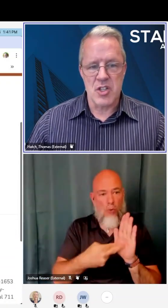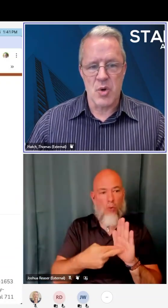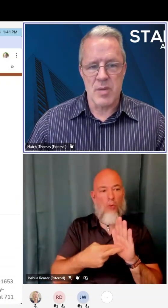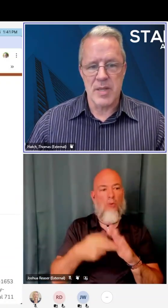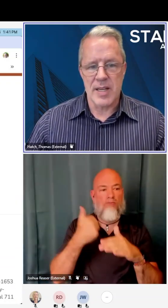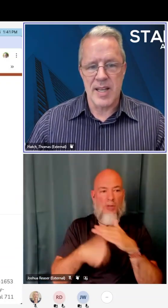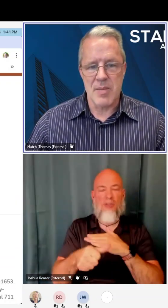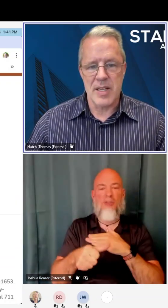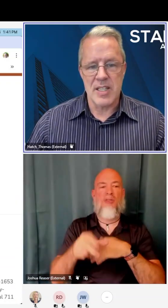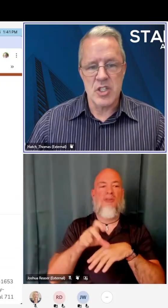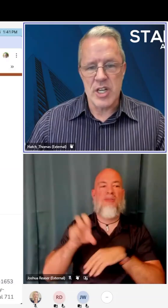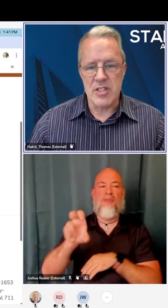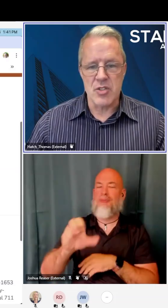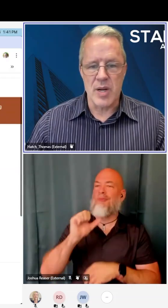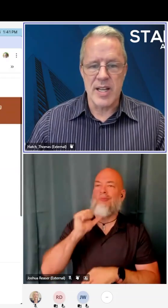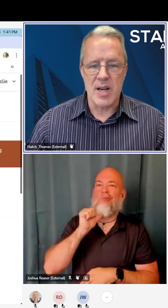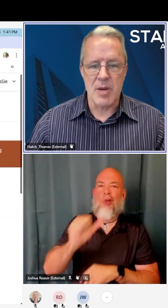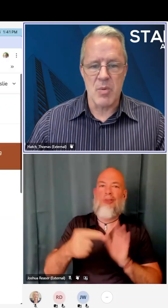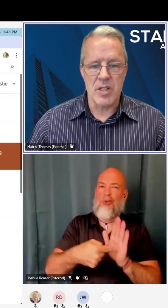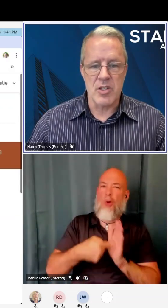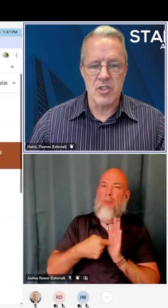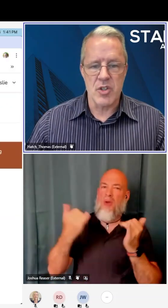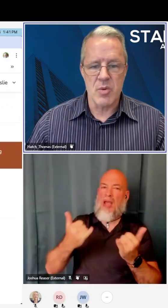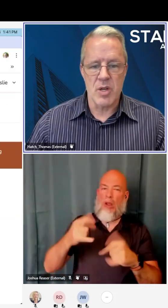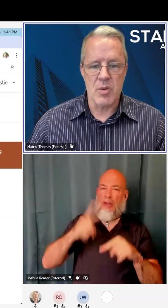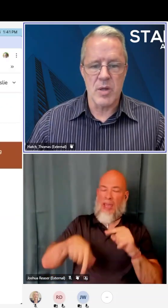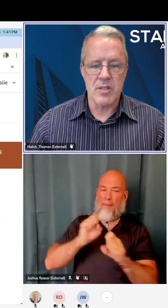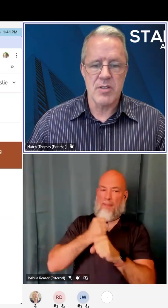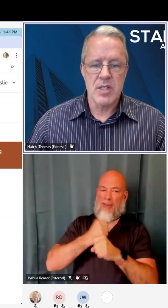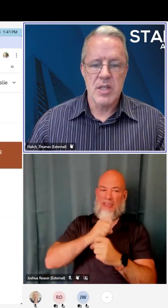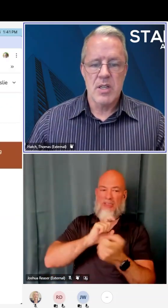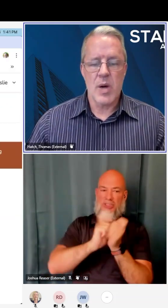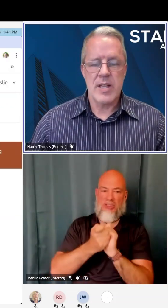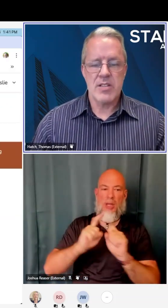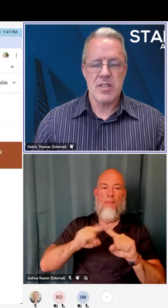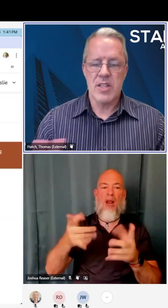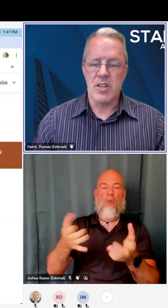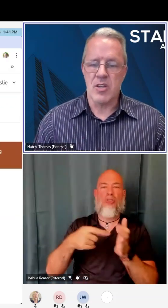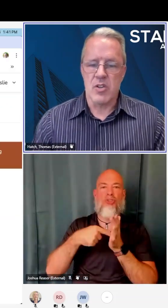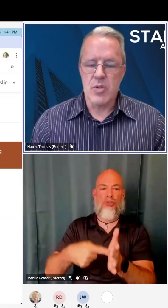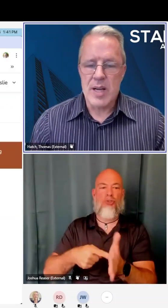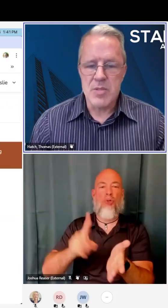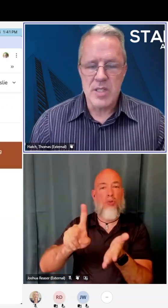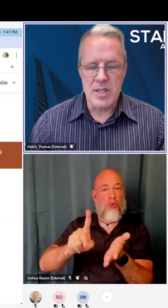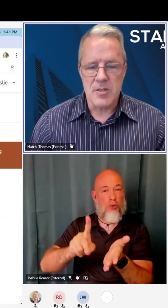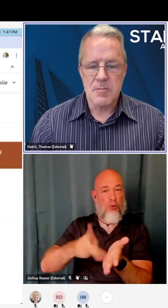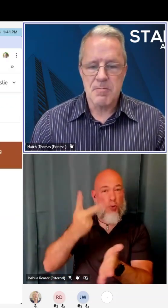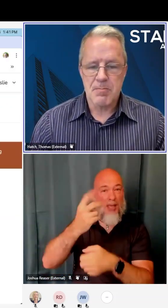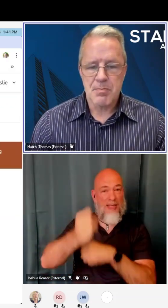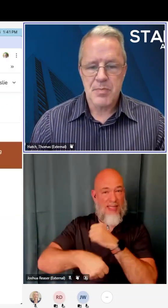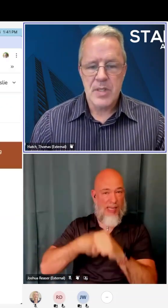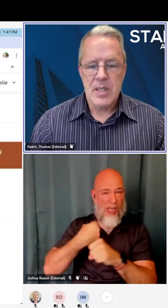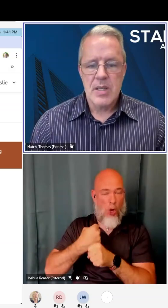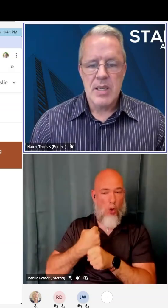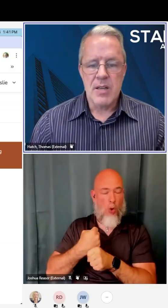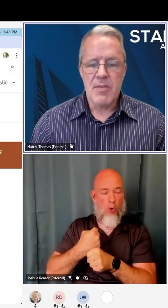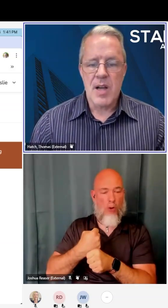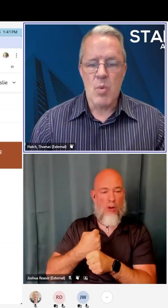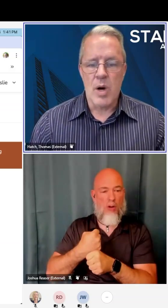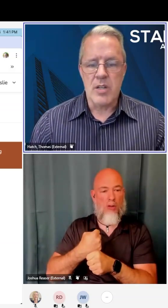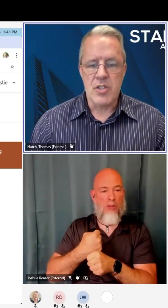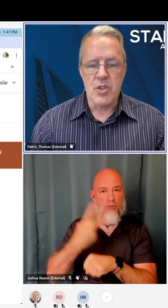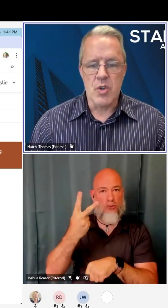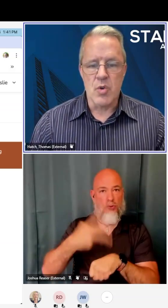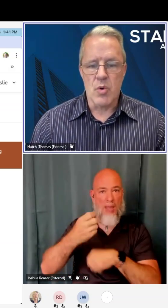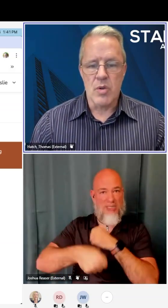now, it's not showing me, I can't make any changes right now, but I wanted to show you where it was. Twice a year, or 2 times a year, if